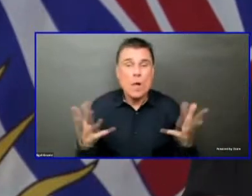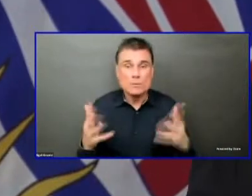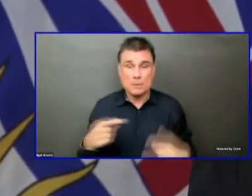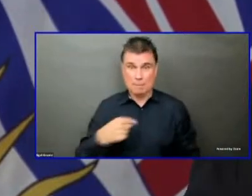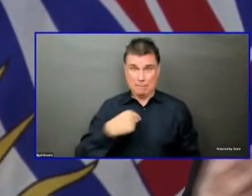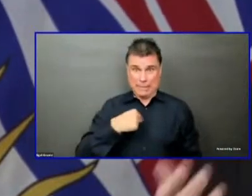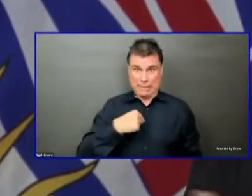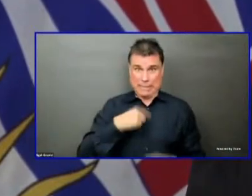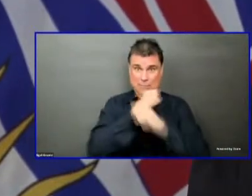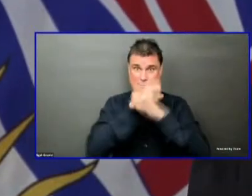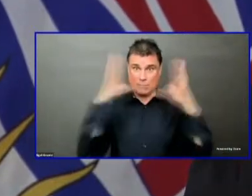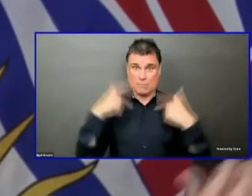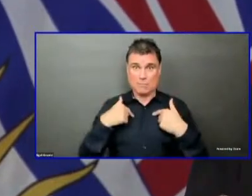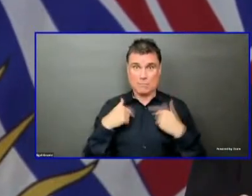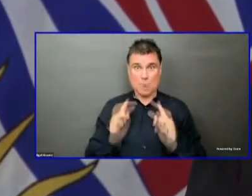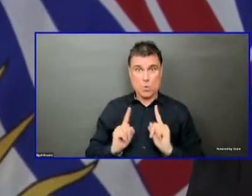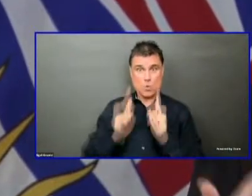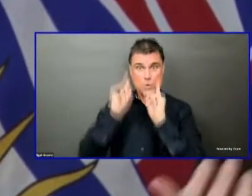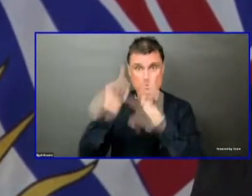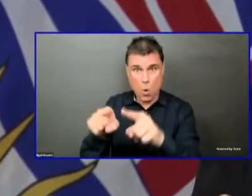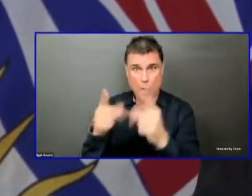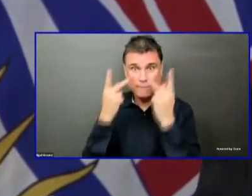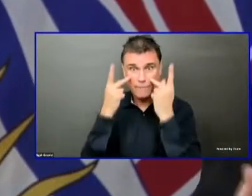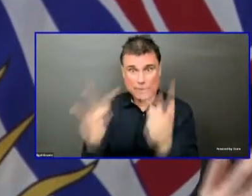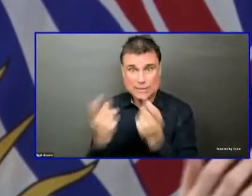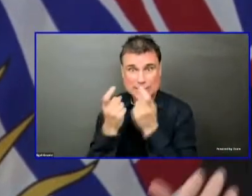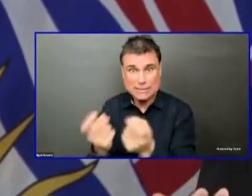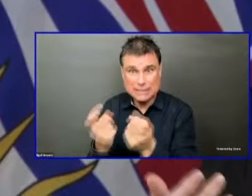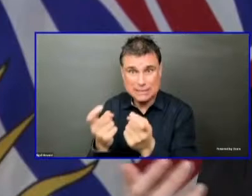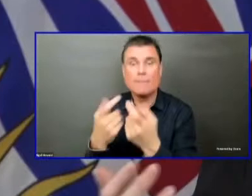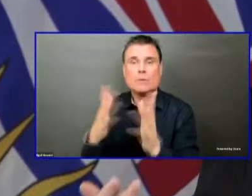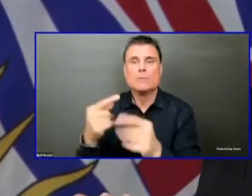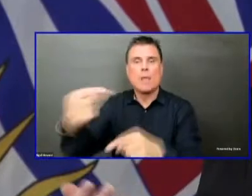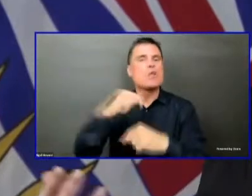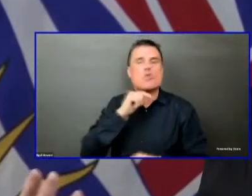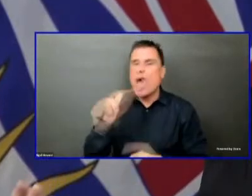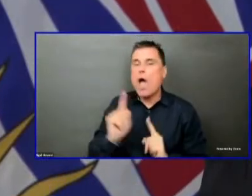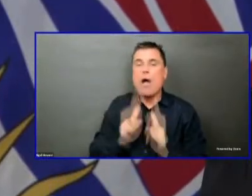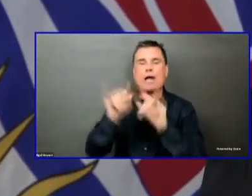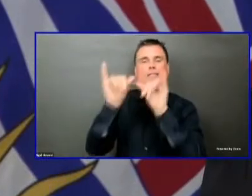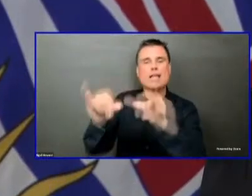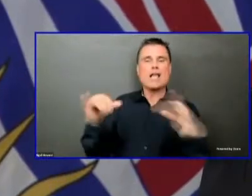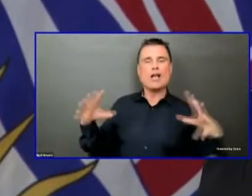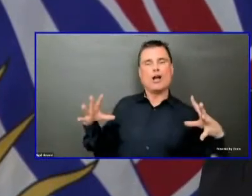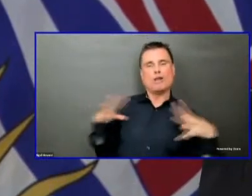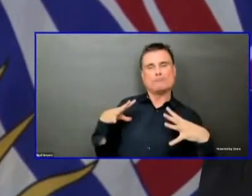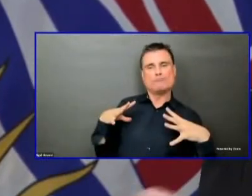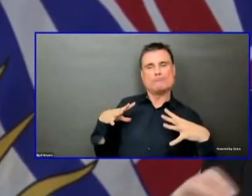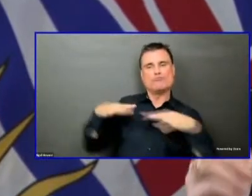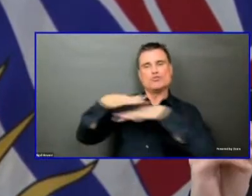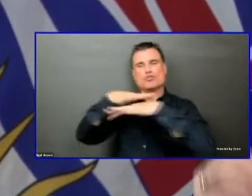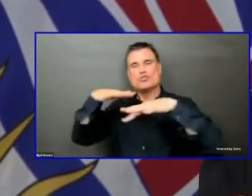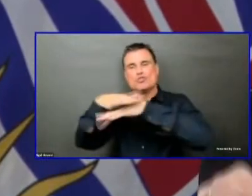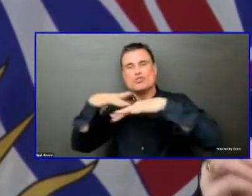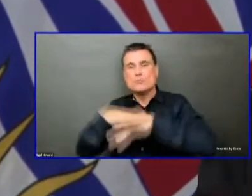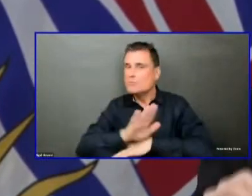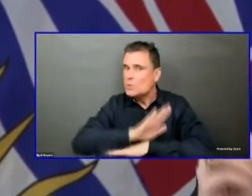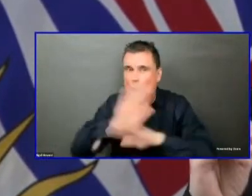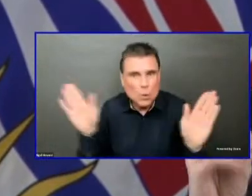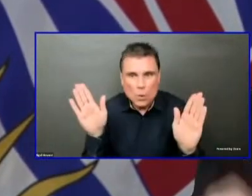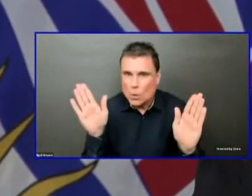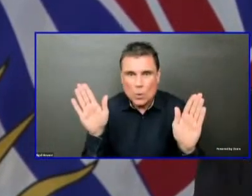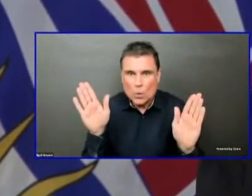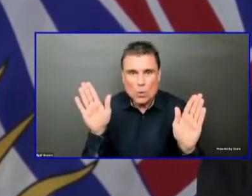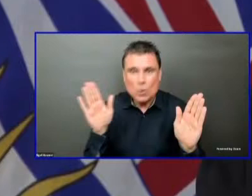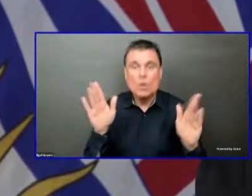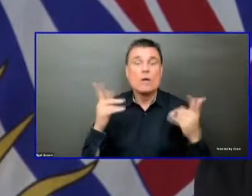many families, skiing is part of their winter exercise and activity. It's outdoors, it's low risk if you go with your